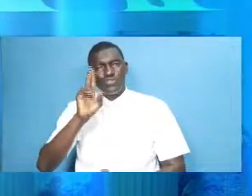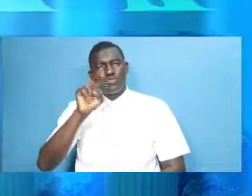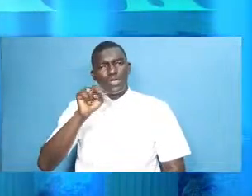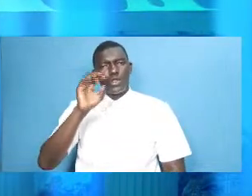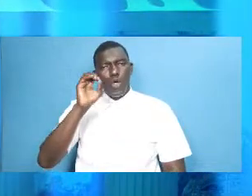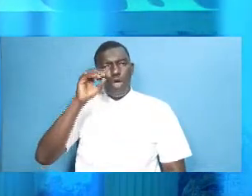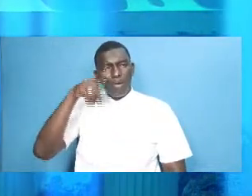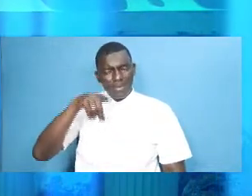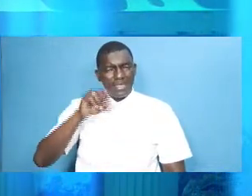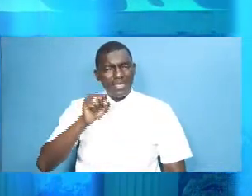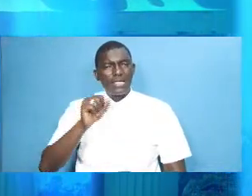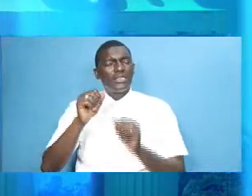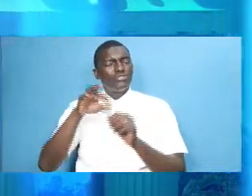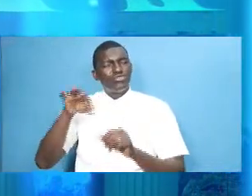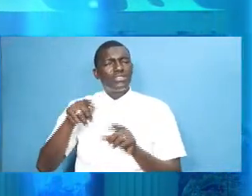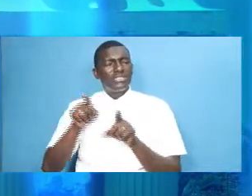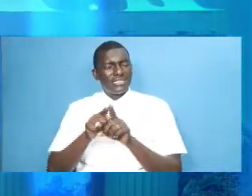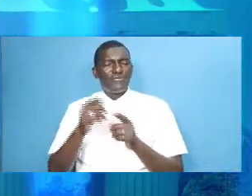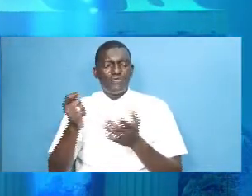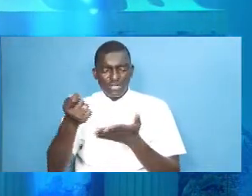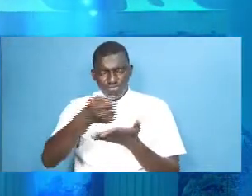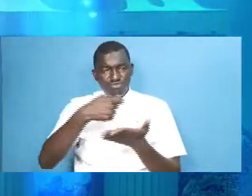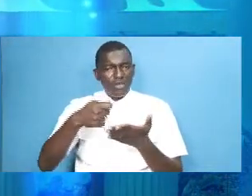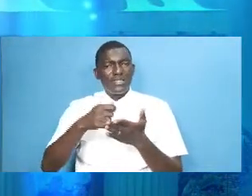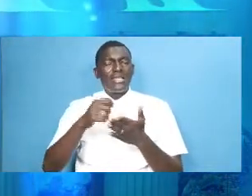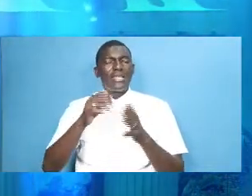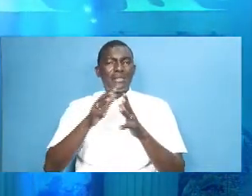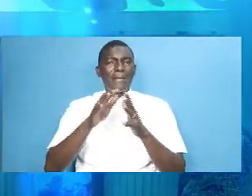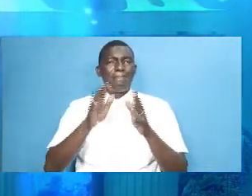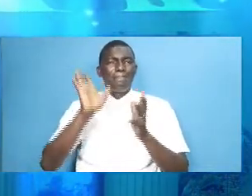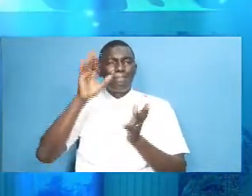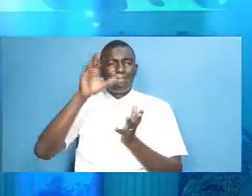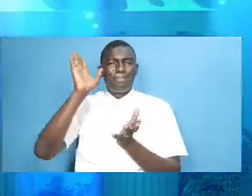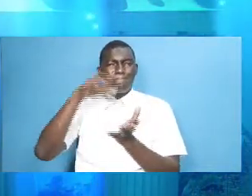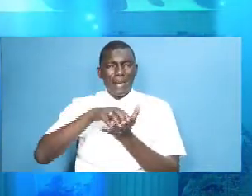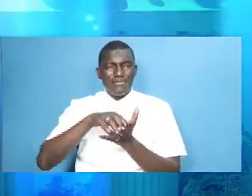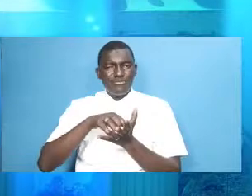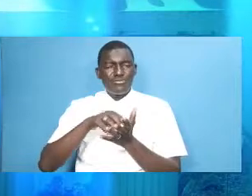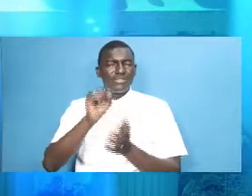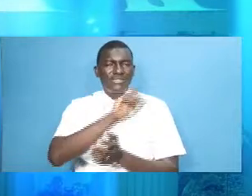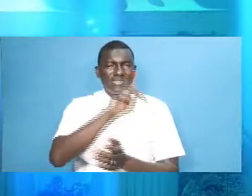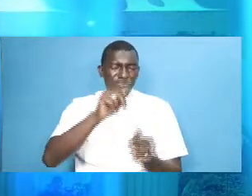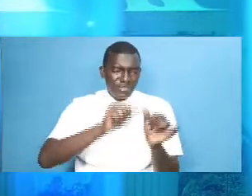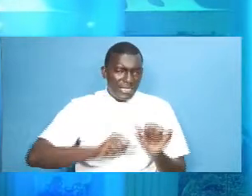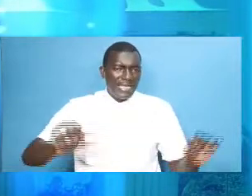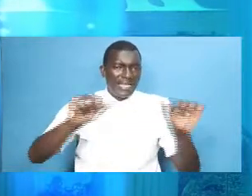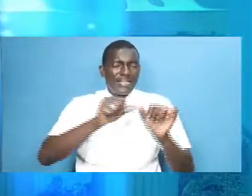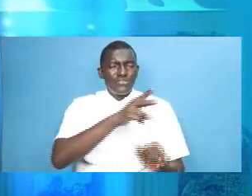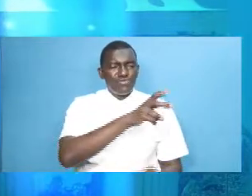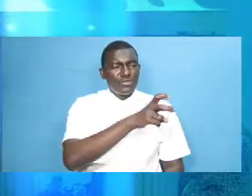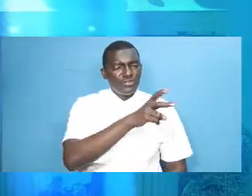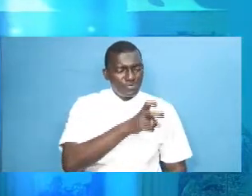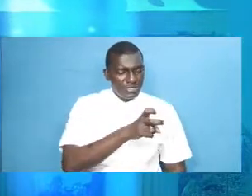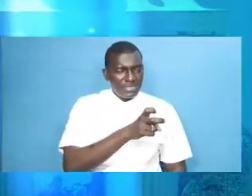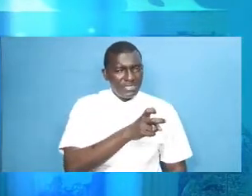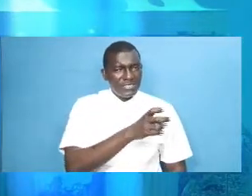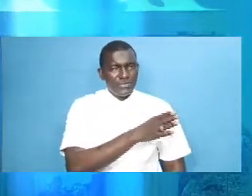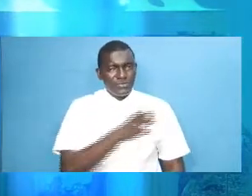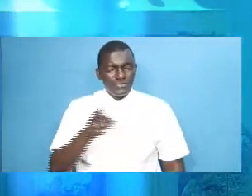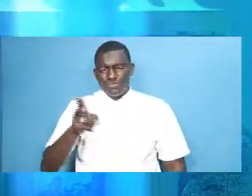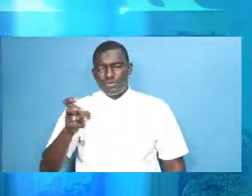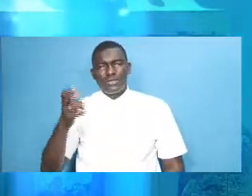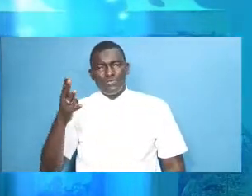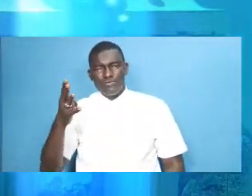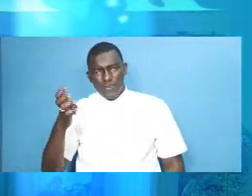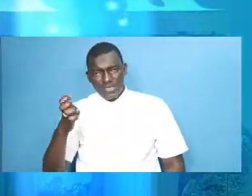a public exhibition for the draft Greater Banjul Urban Development Plan 2020 to 2040. The plan